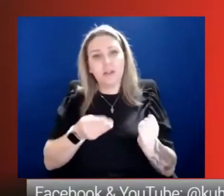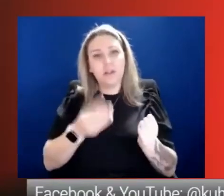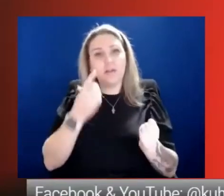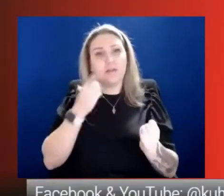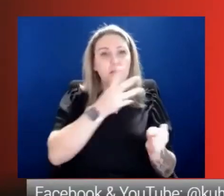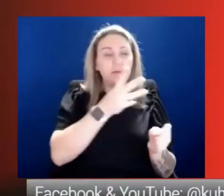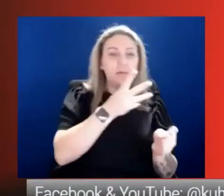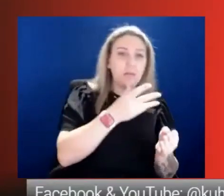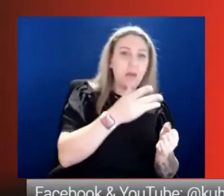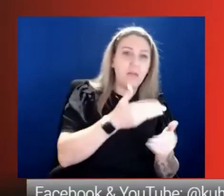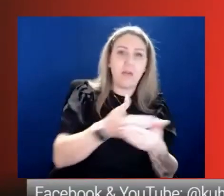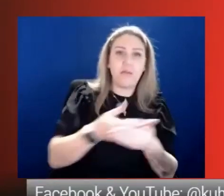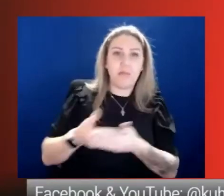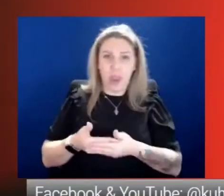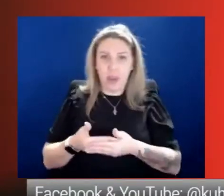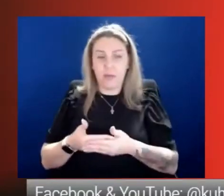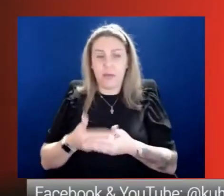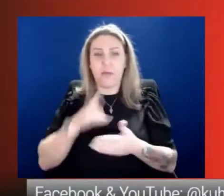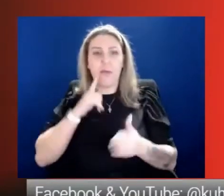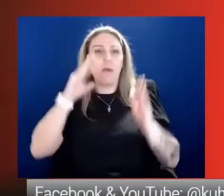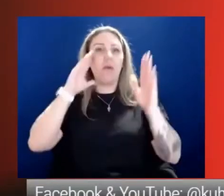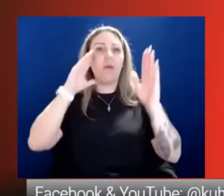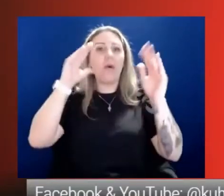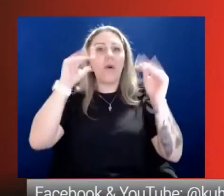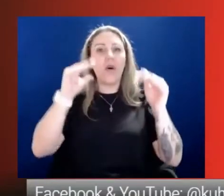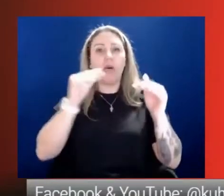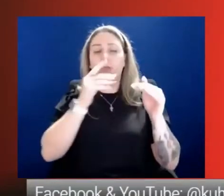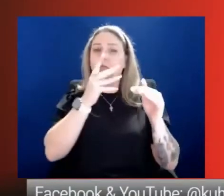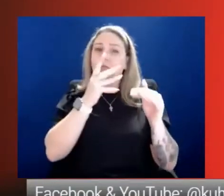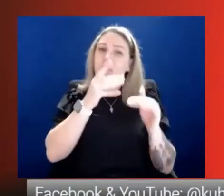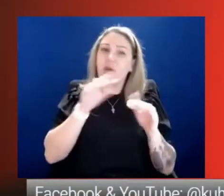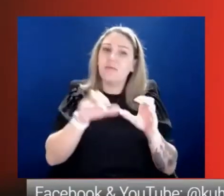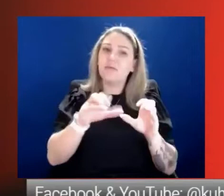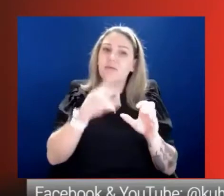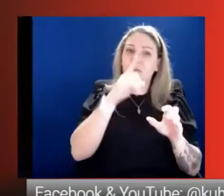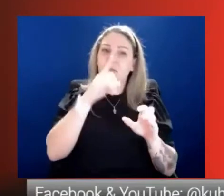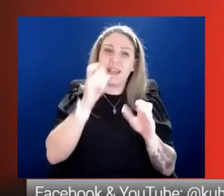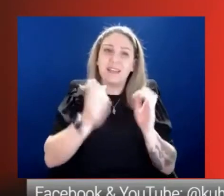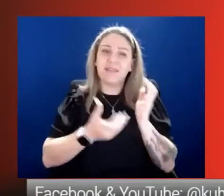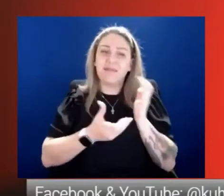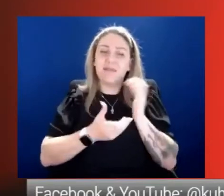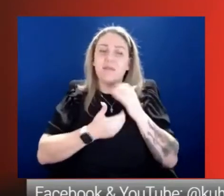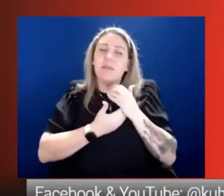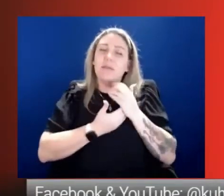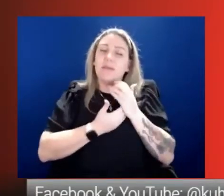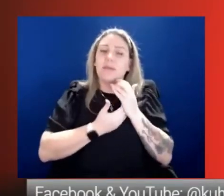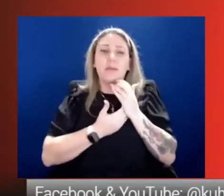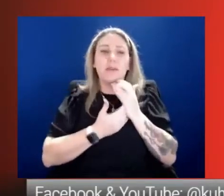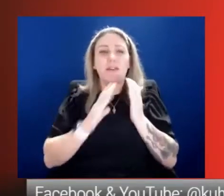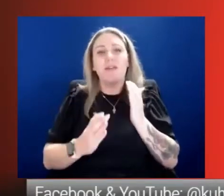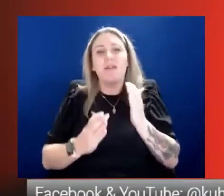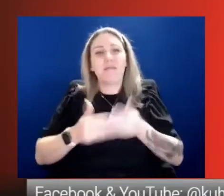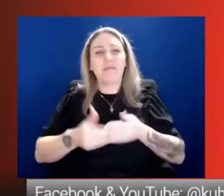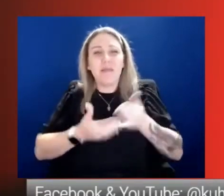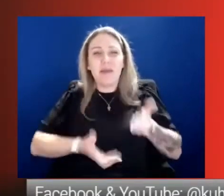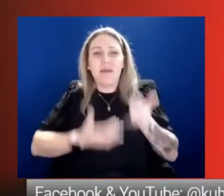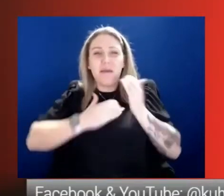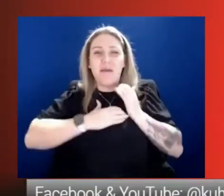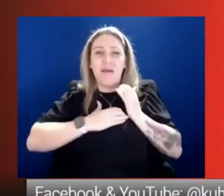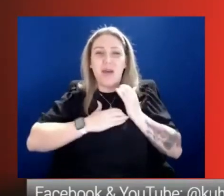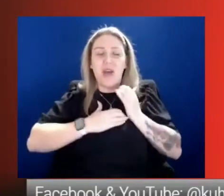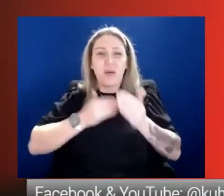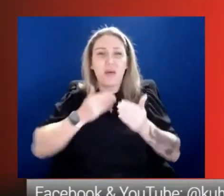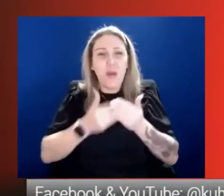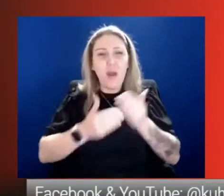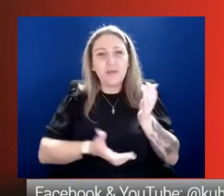hope moms do it because of the cuddling and just that feeling that it is of having your baby really close to you. And you can get that with breastfeeding,